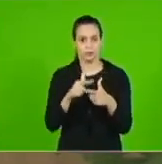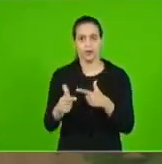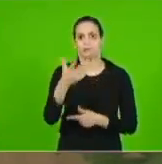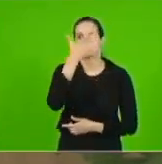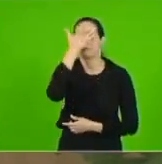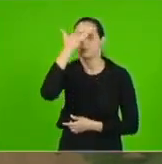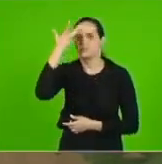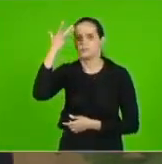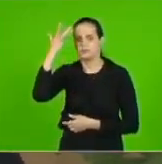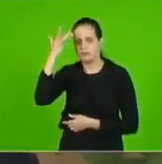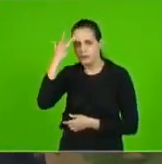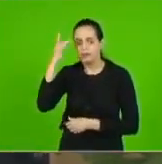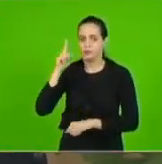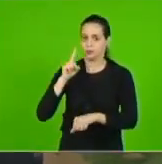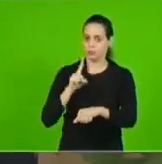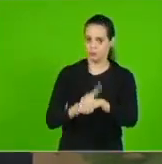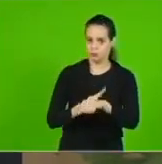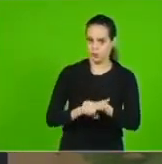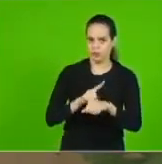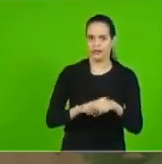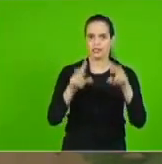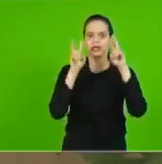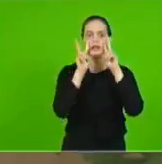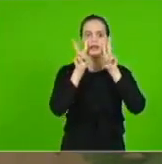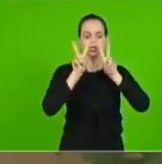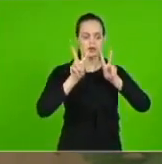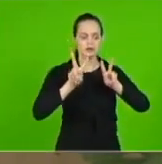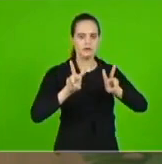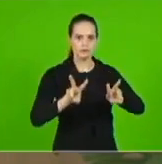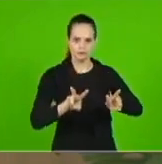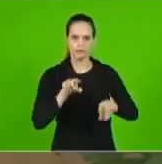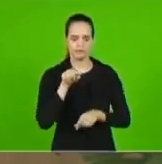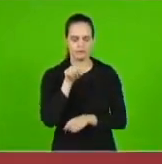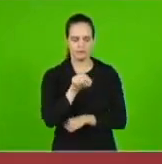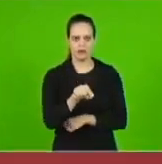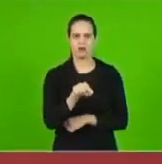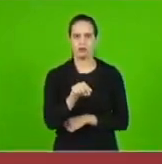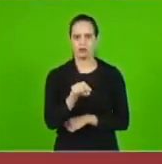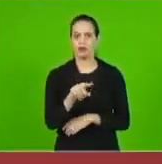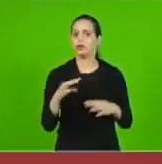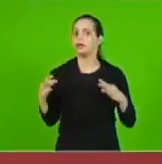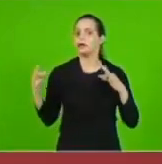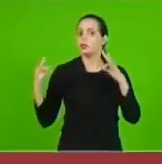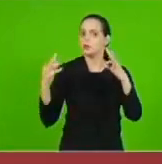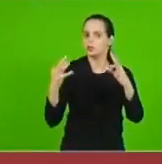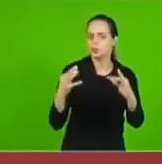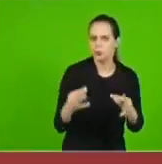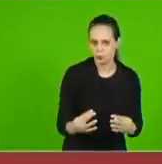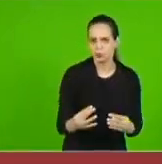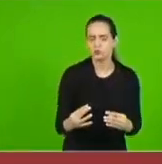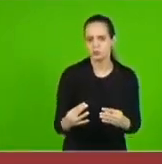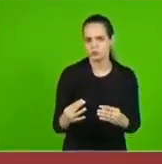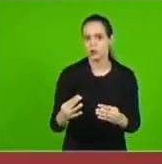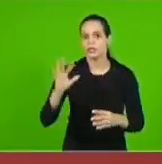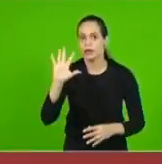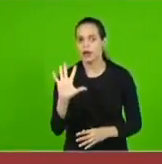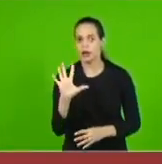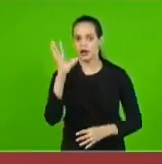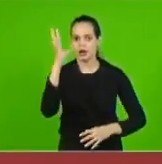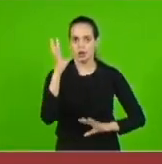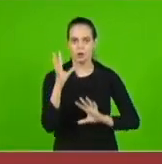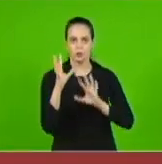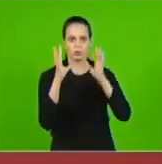But when man sees the occurrences, and we are seeing the accidents of every order in the